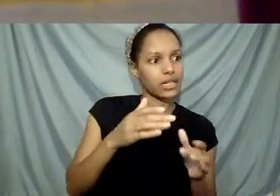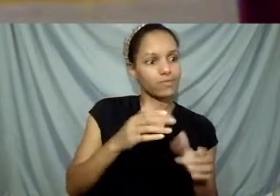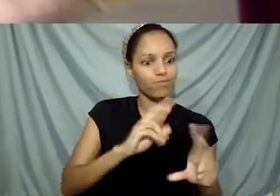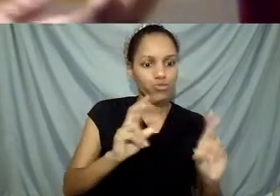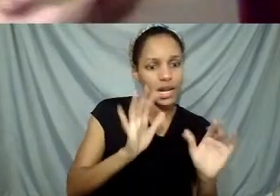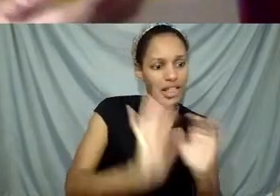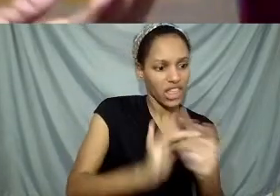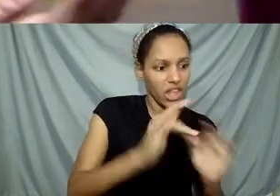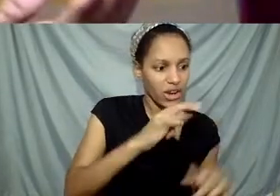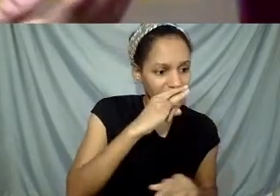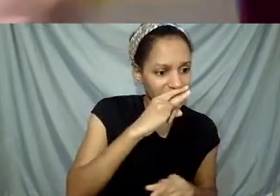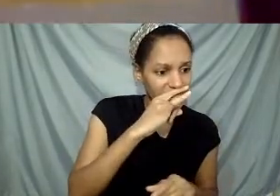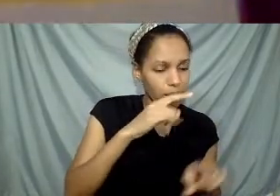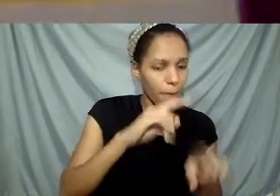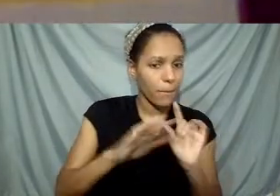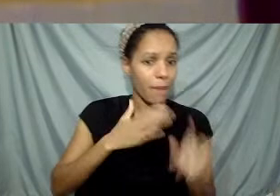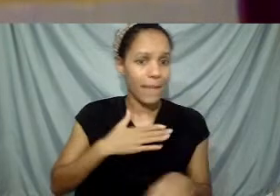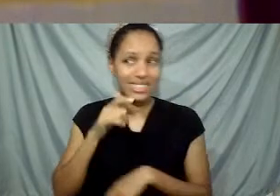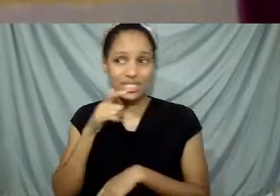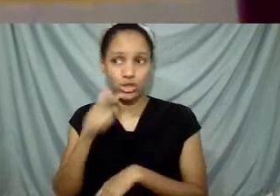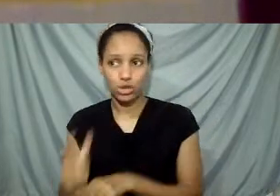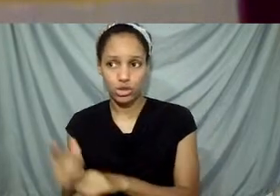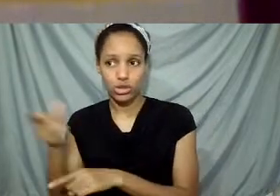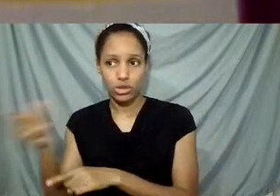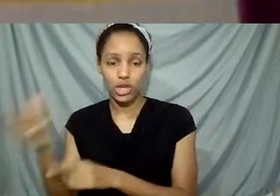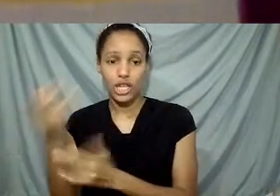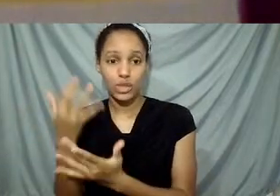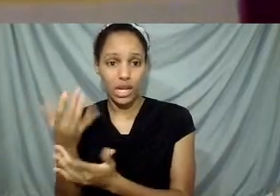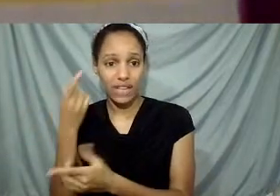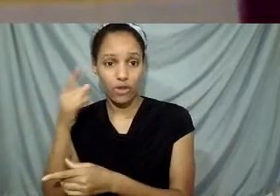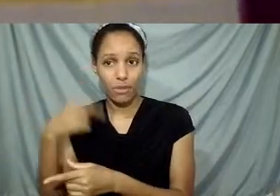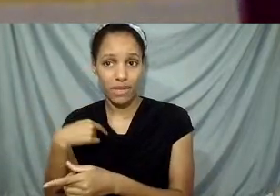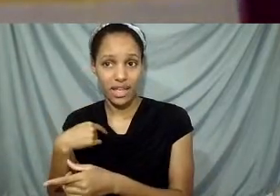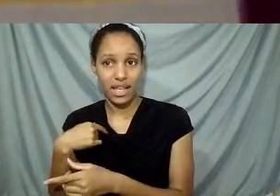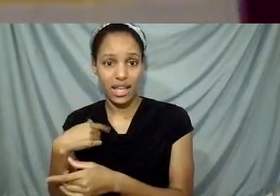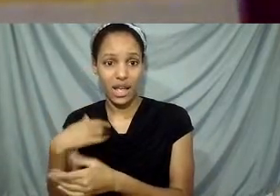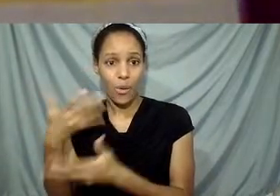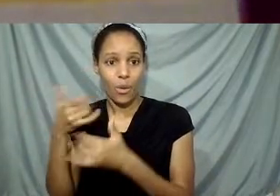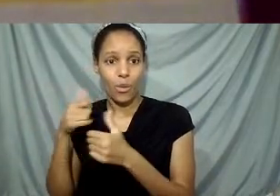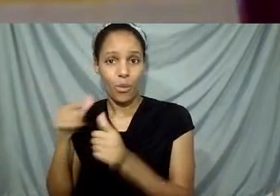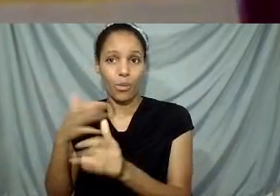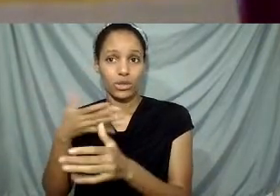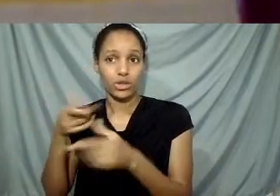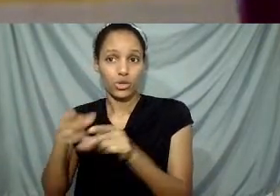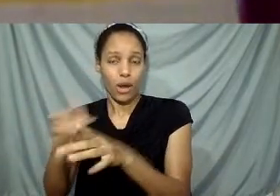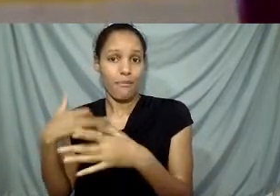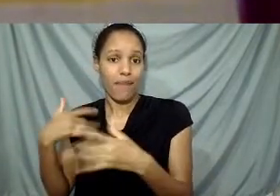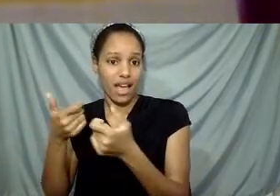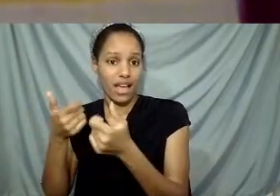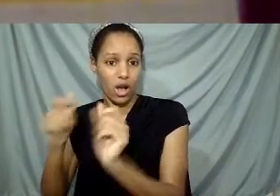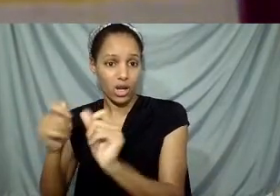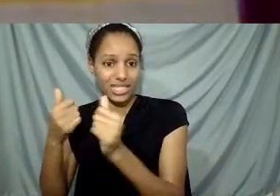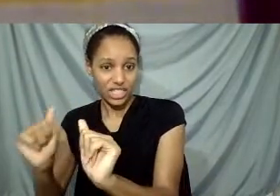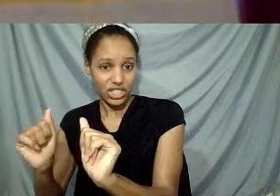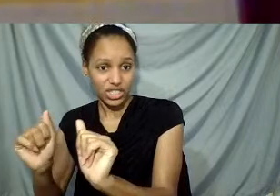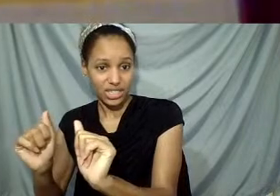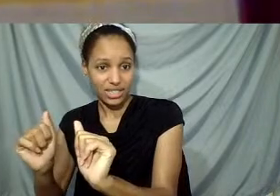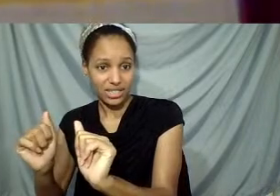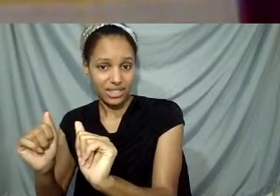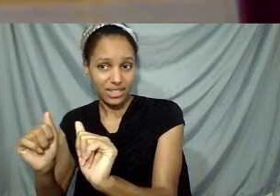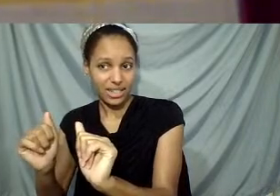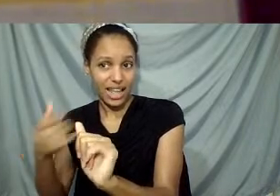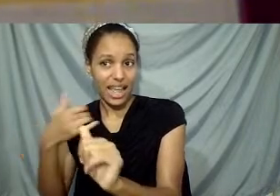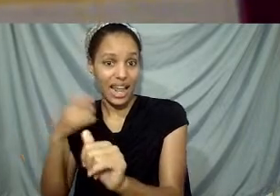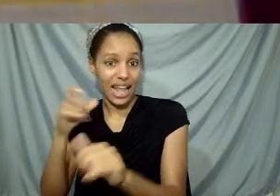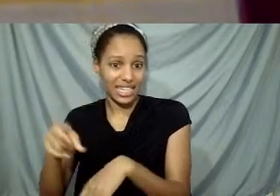school. And my sister is waiting for me while I'm auditioning. And I had to get my unitard from